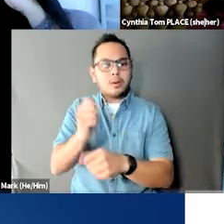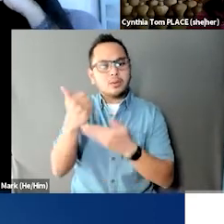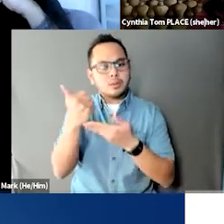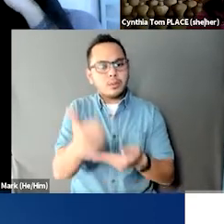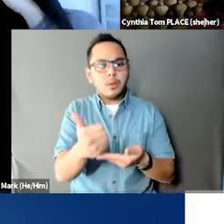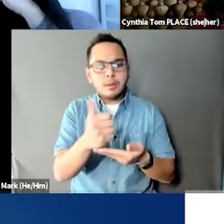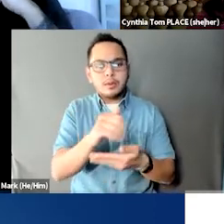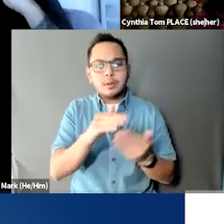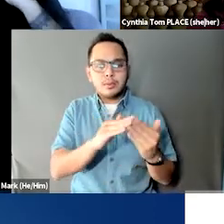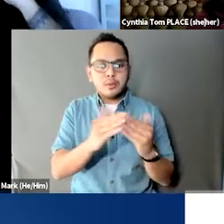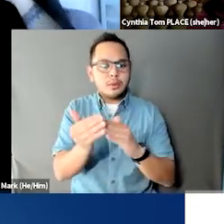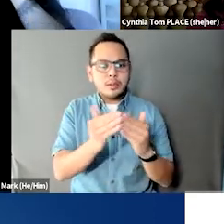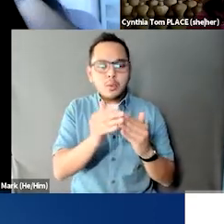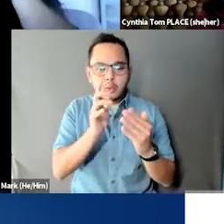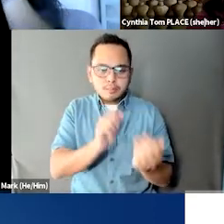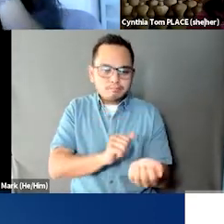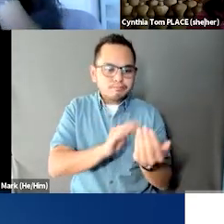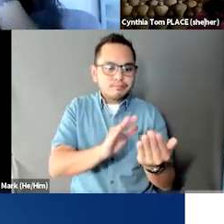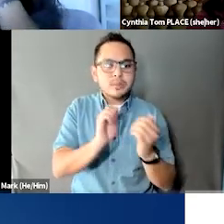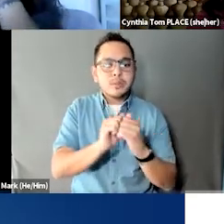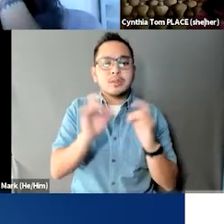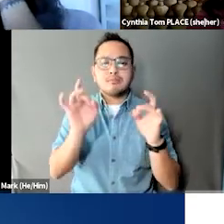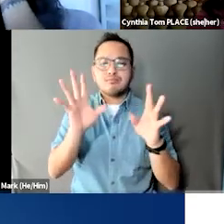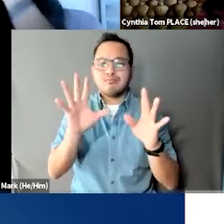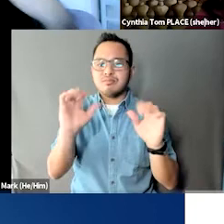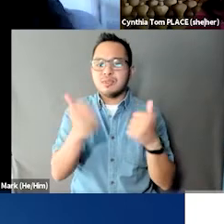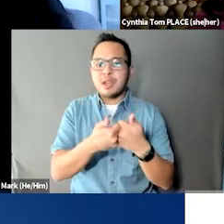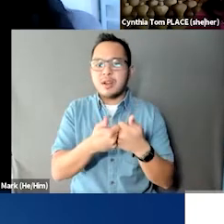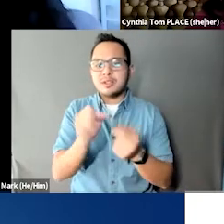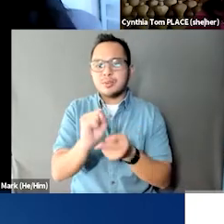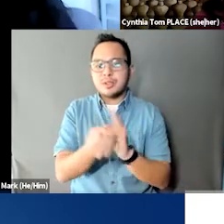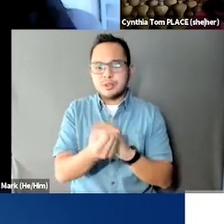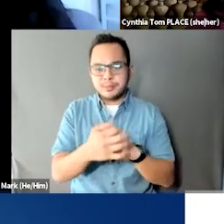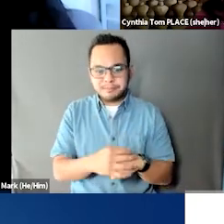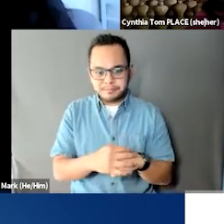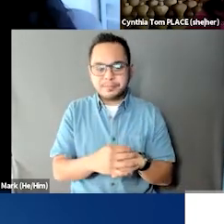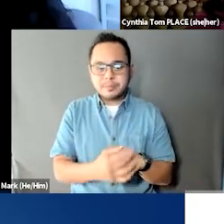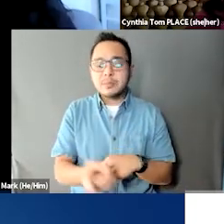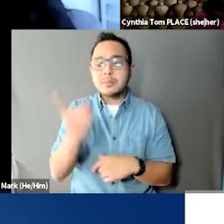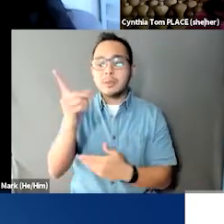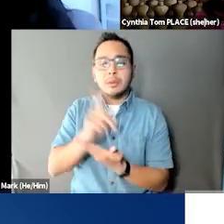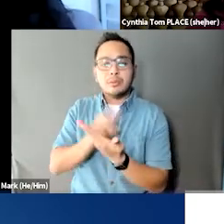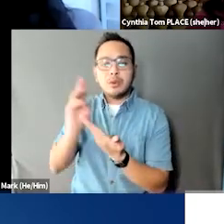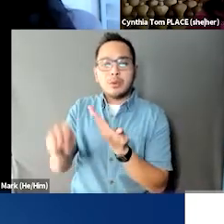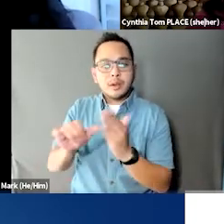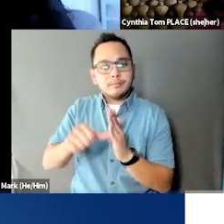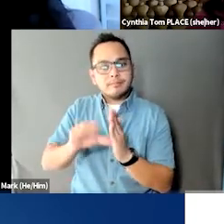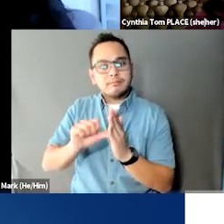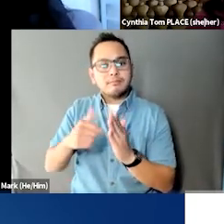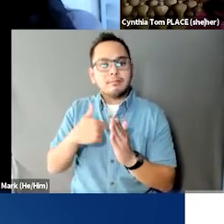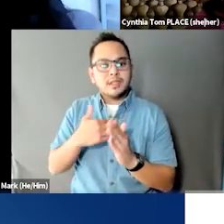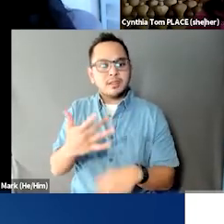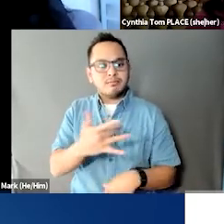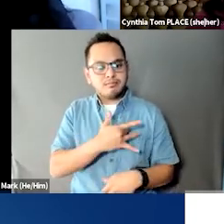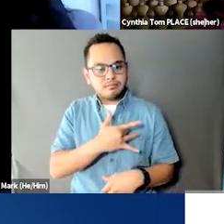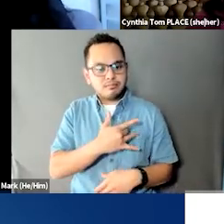communities that are faced with extreme, challenging circumstances. One program that really stood out to me and really touched my